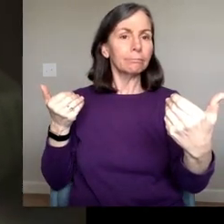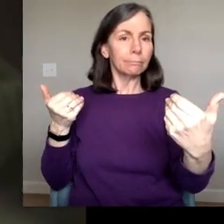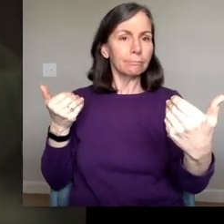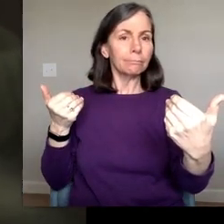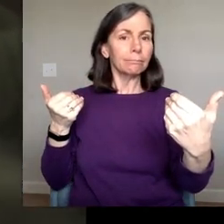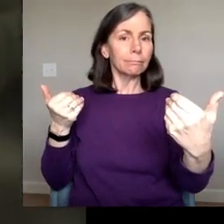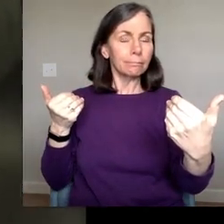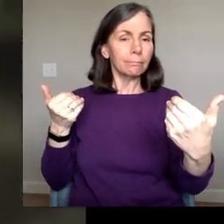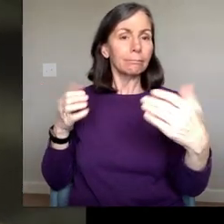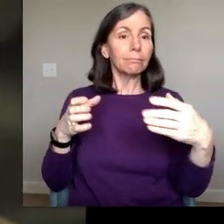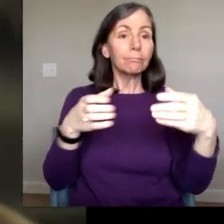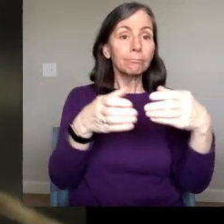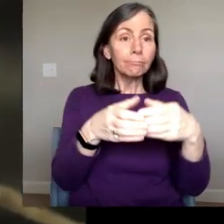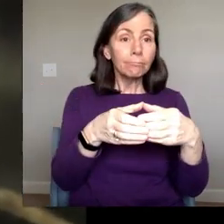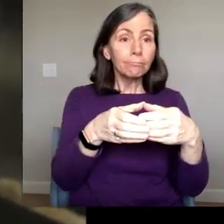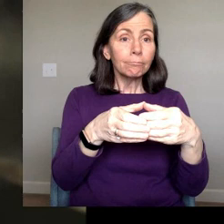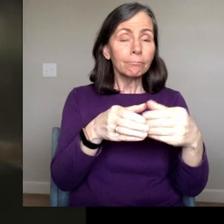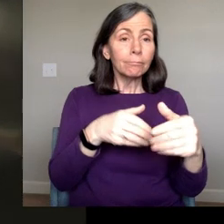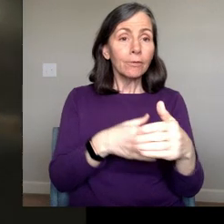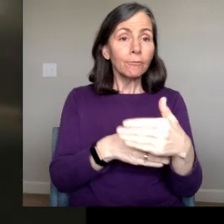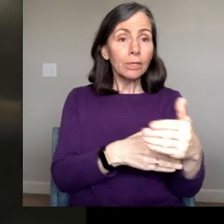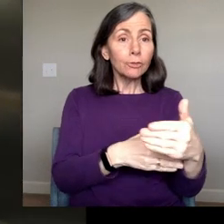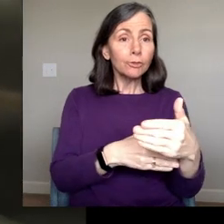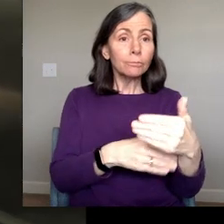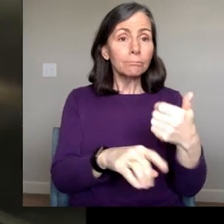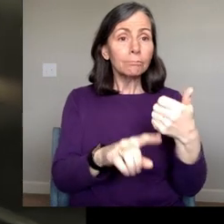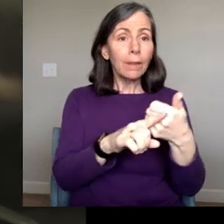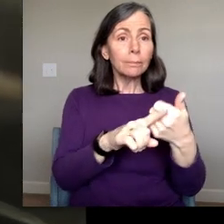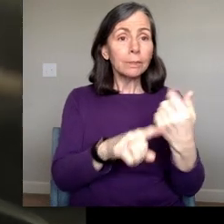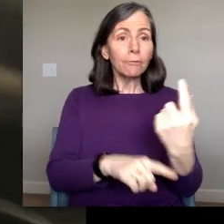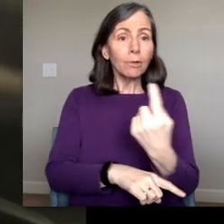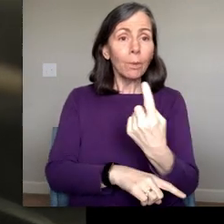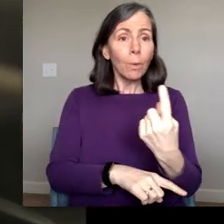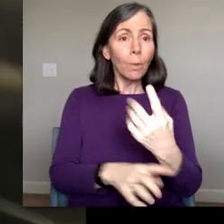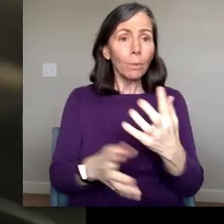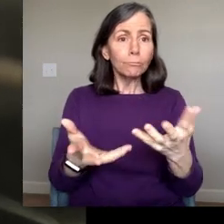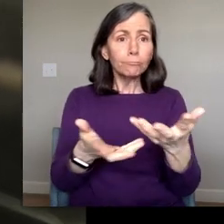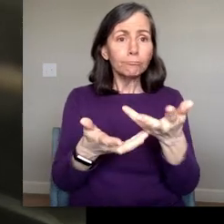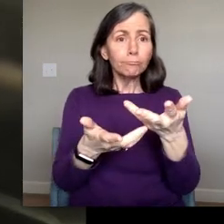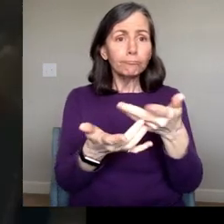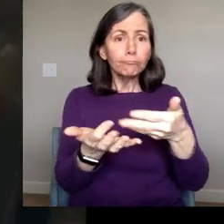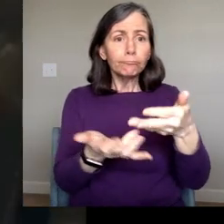Isolated populations of sticklebacks faced a survival challenge.